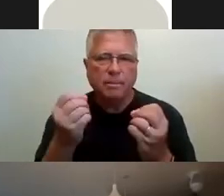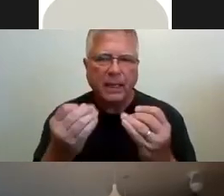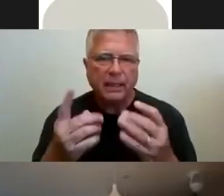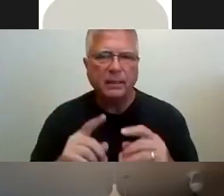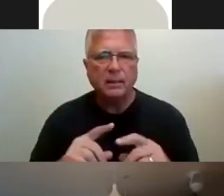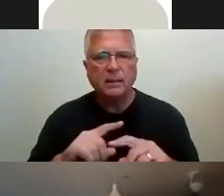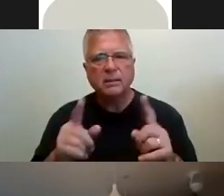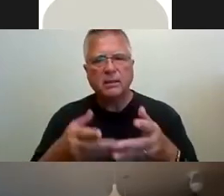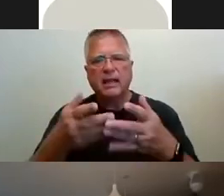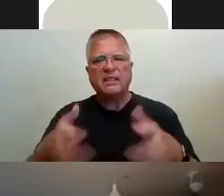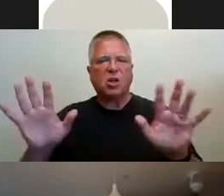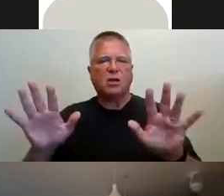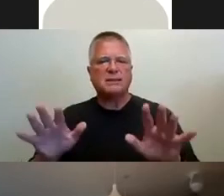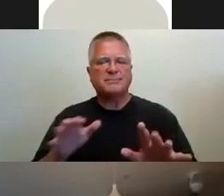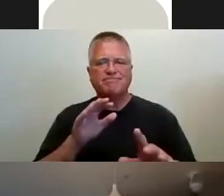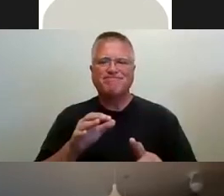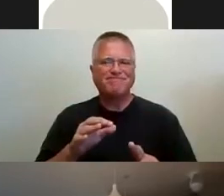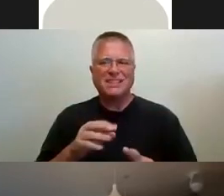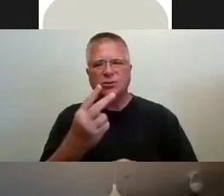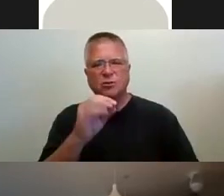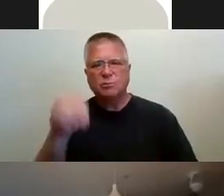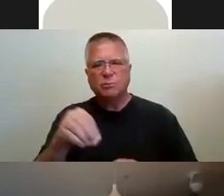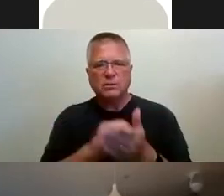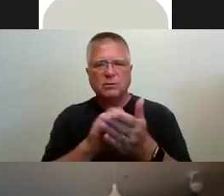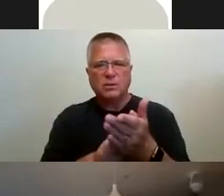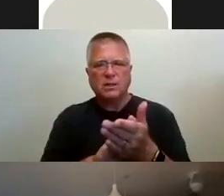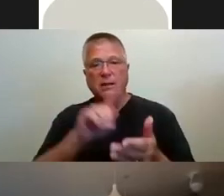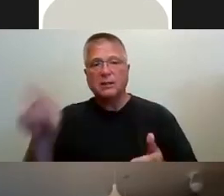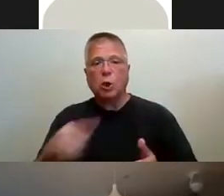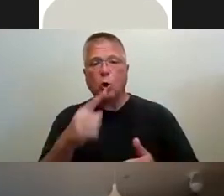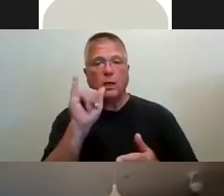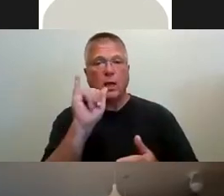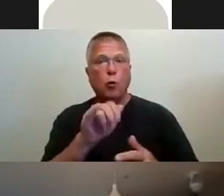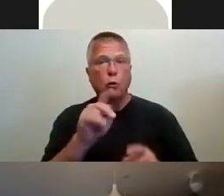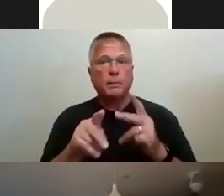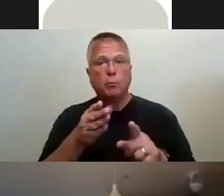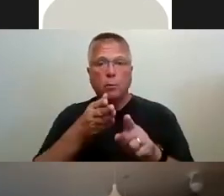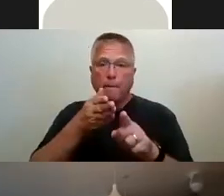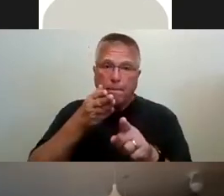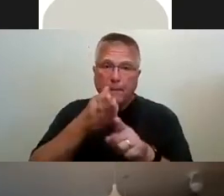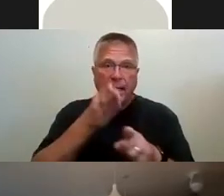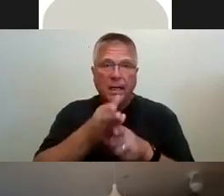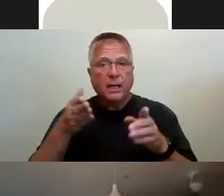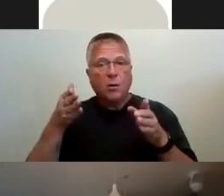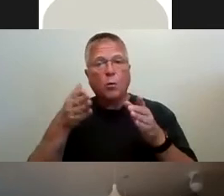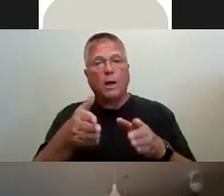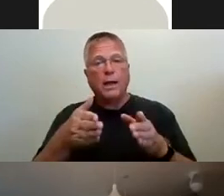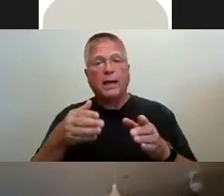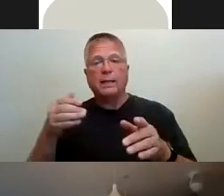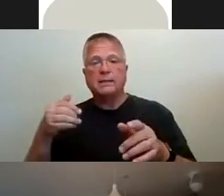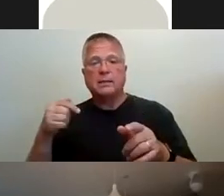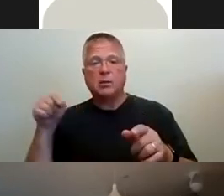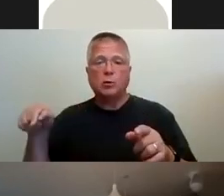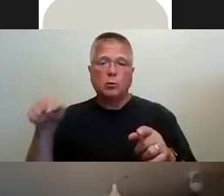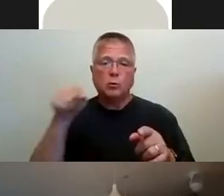are lost. So the 2% that is recorded there are only those people whose principal means of commute to work